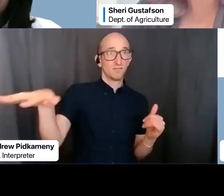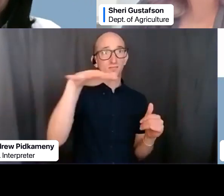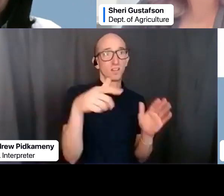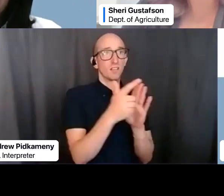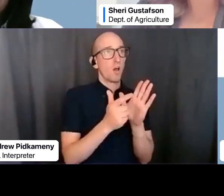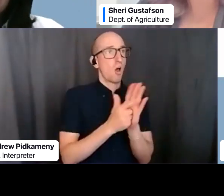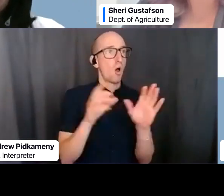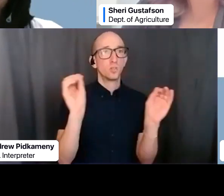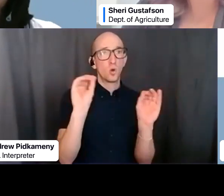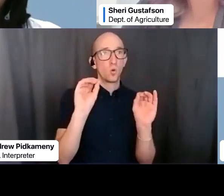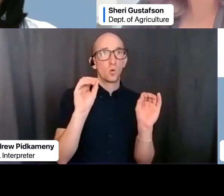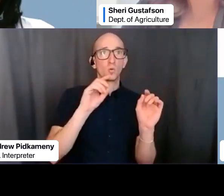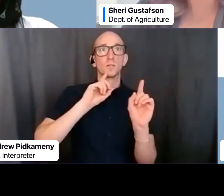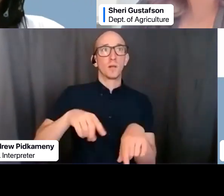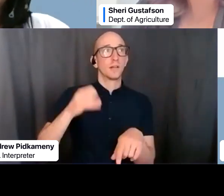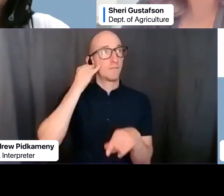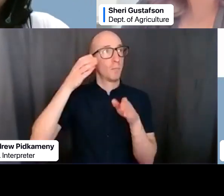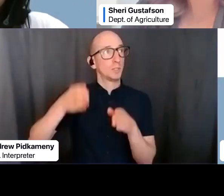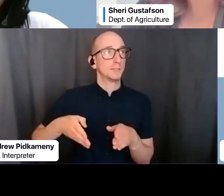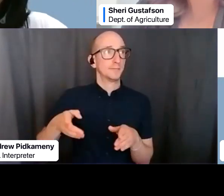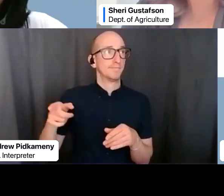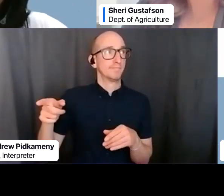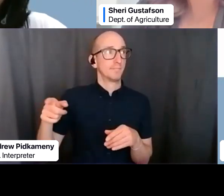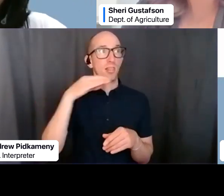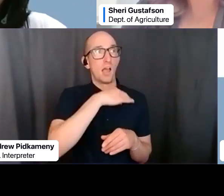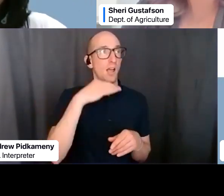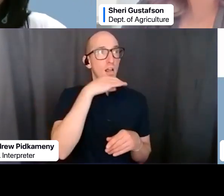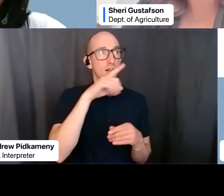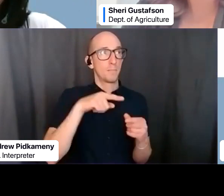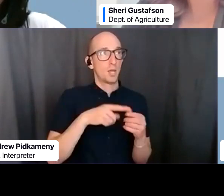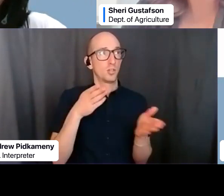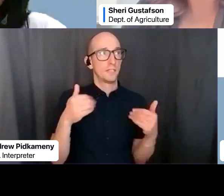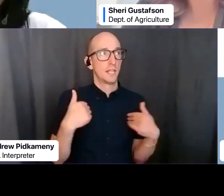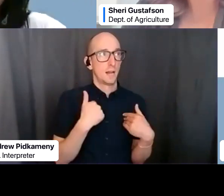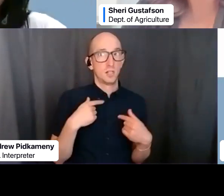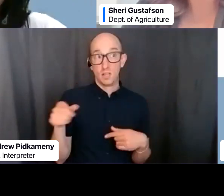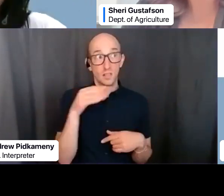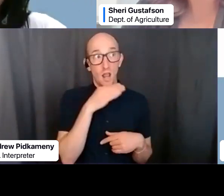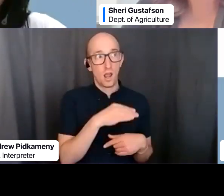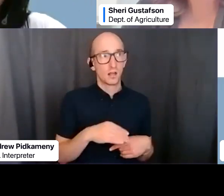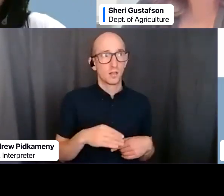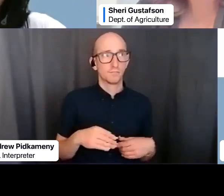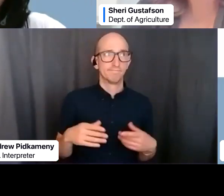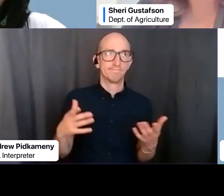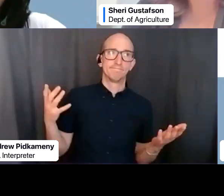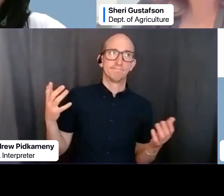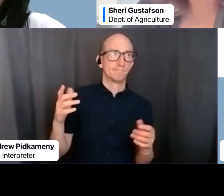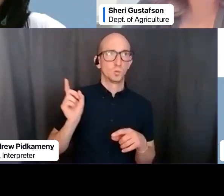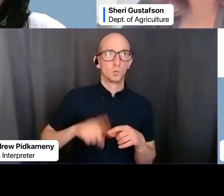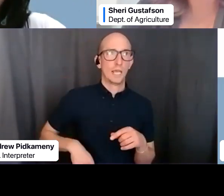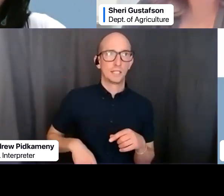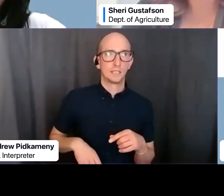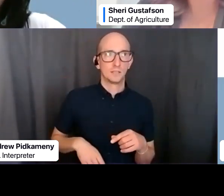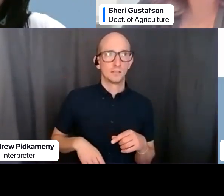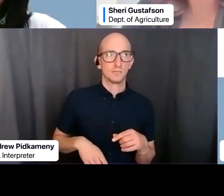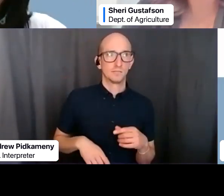where somebody's lying about it being a service animal or them having a disability.